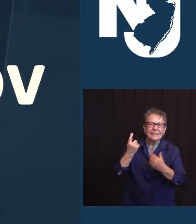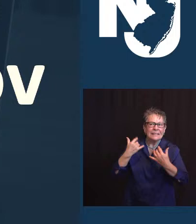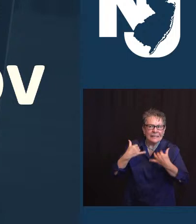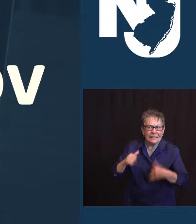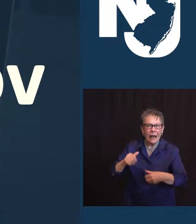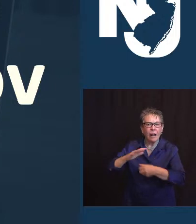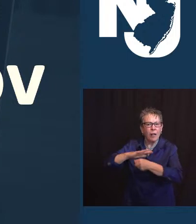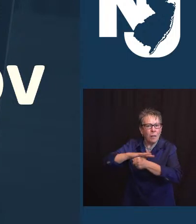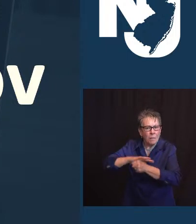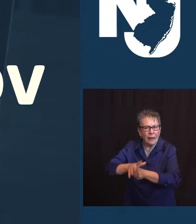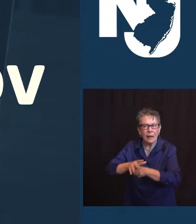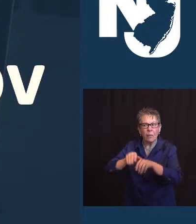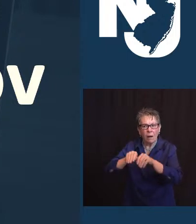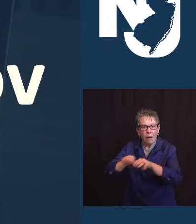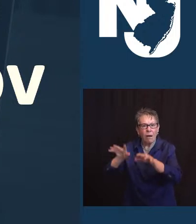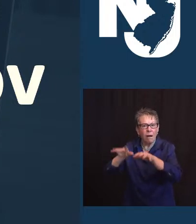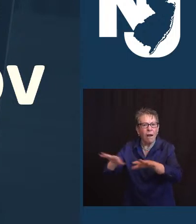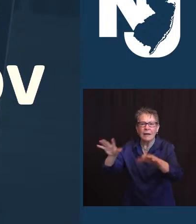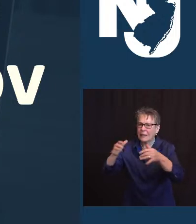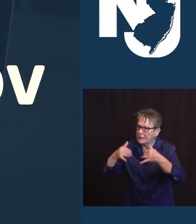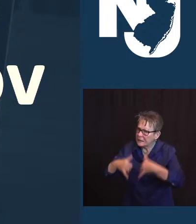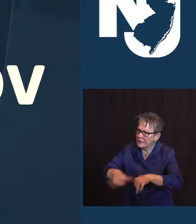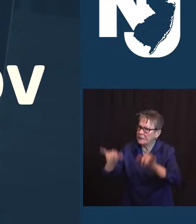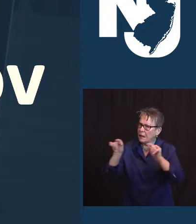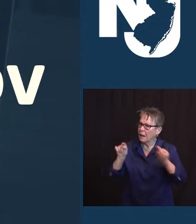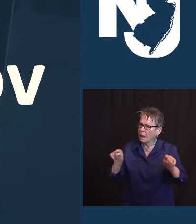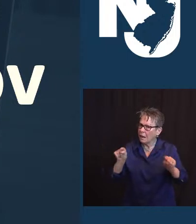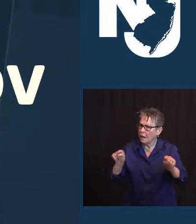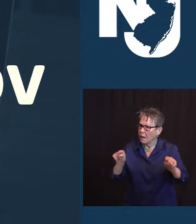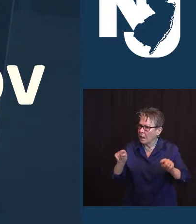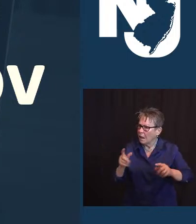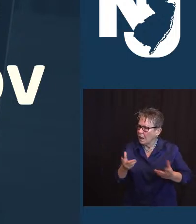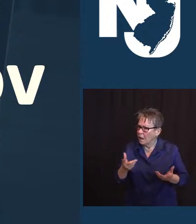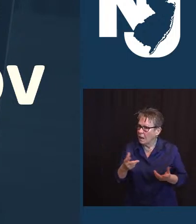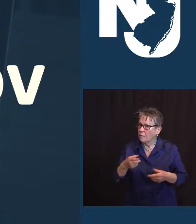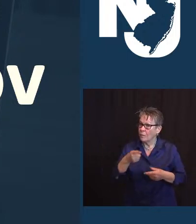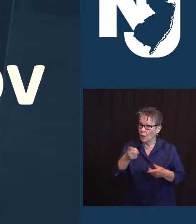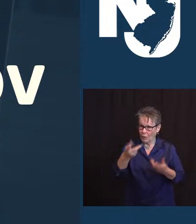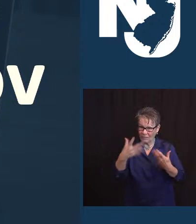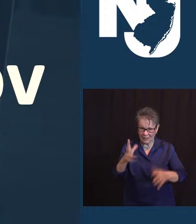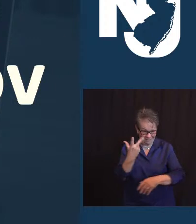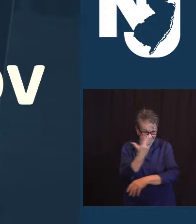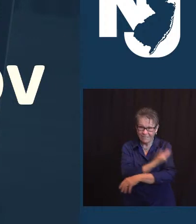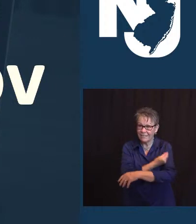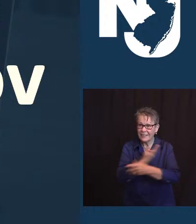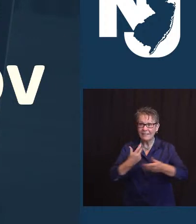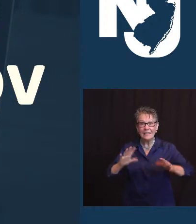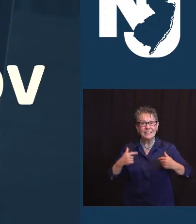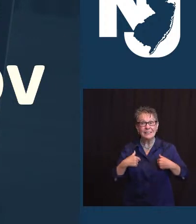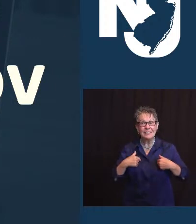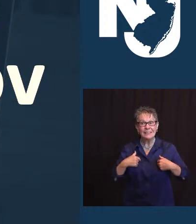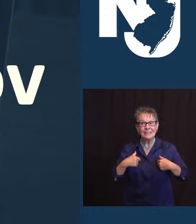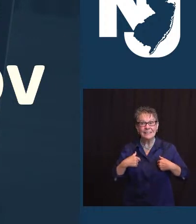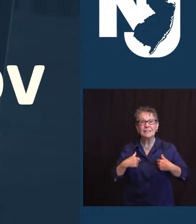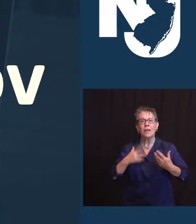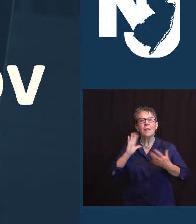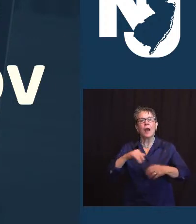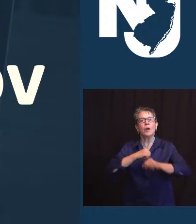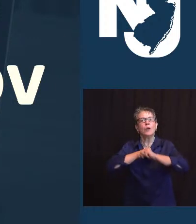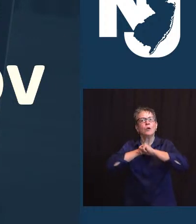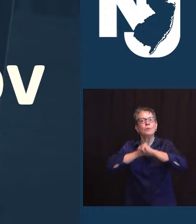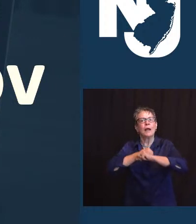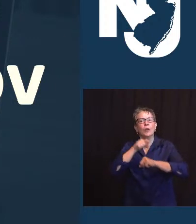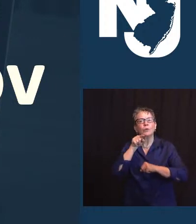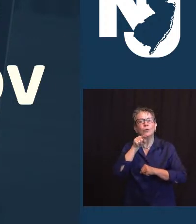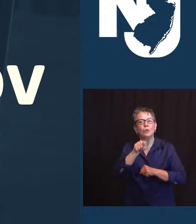together. Please remember that even if you are vaccinated, the vaccine only protects you from developing severe COVID. It does